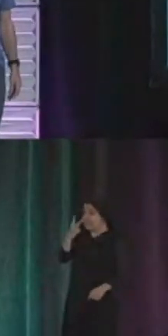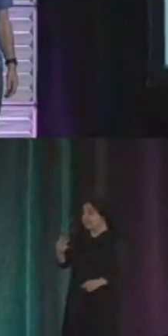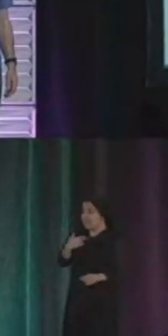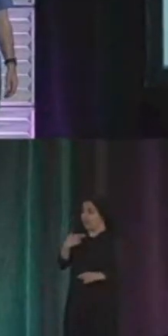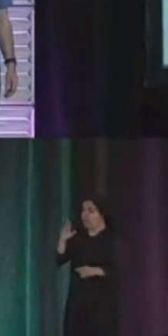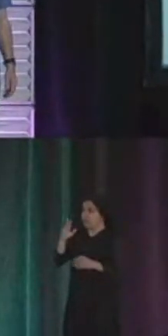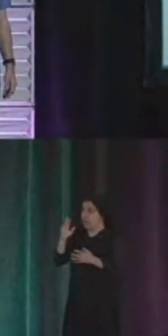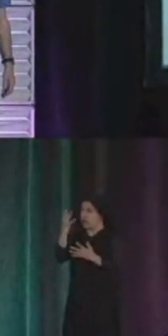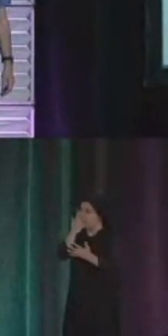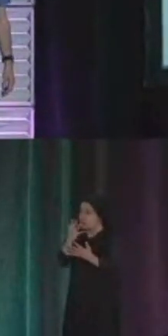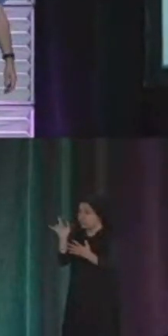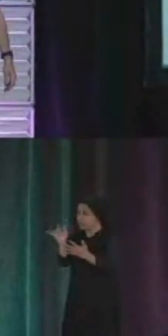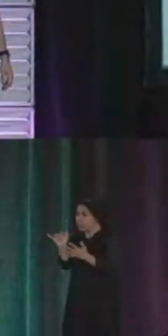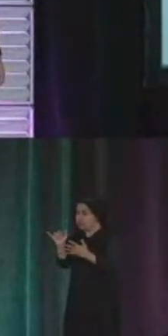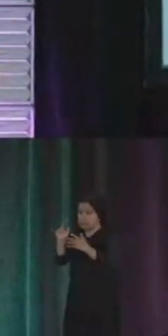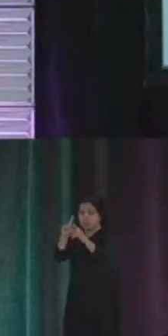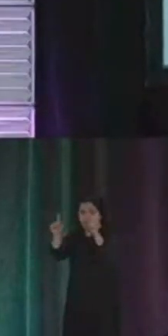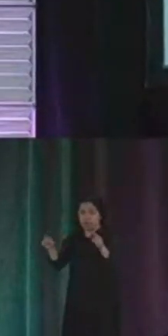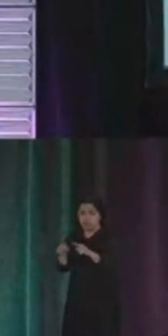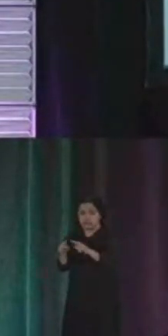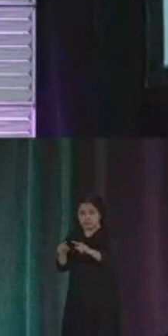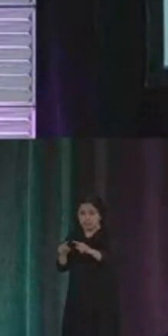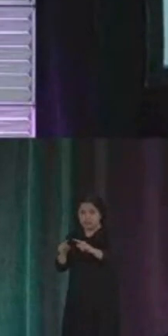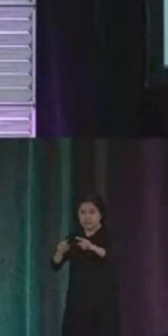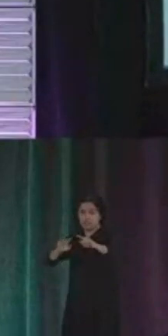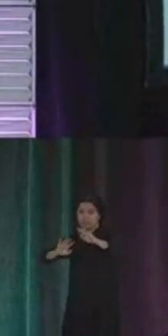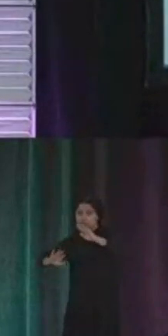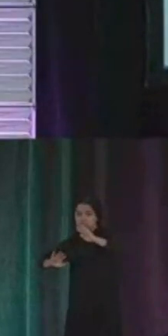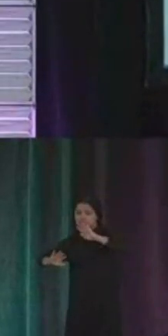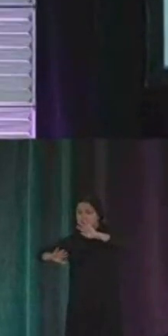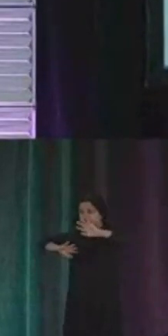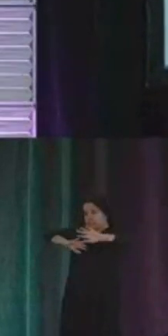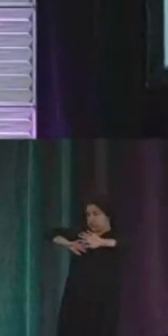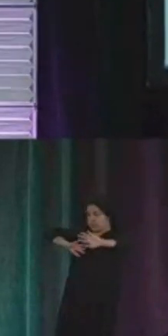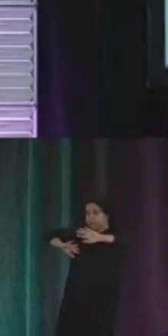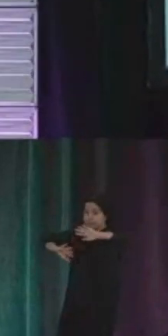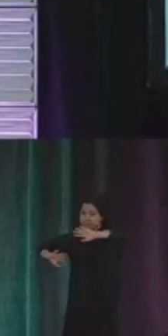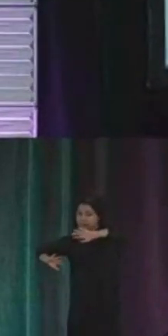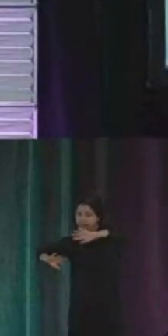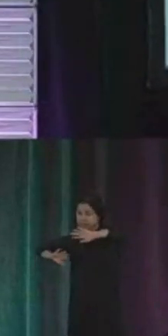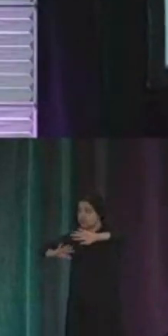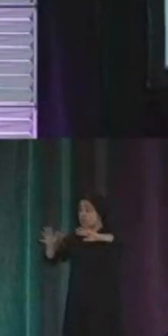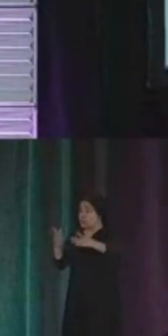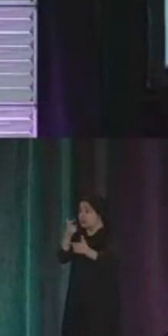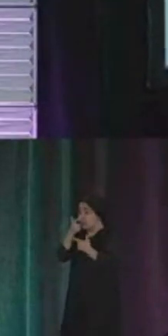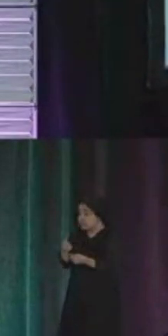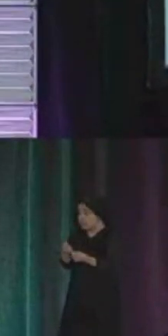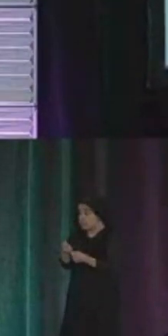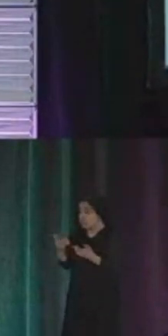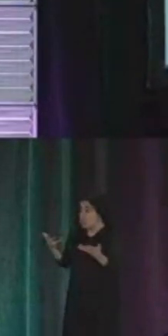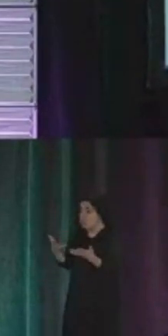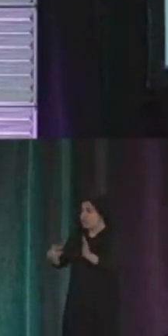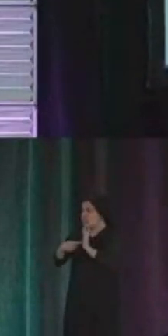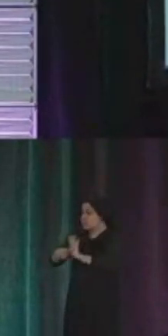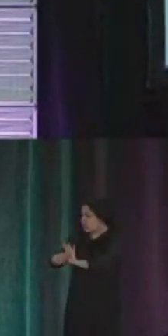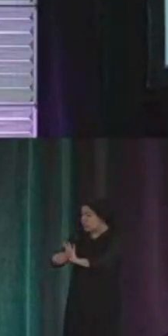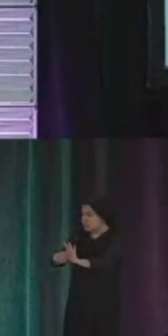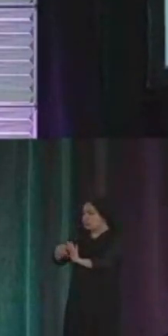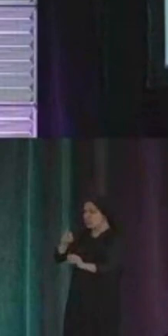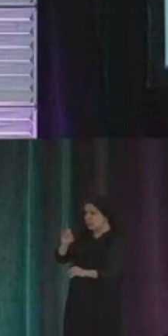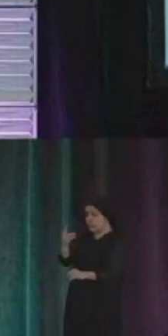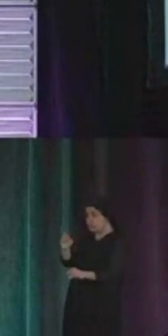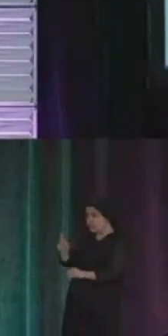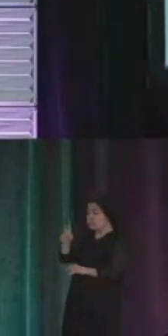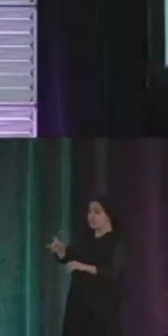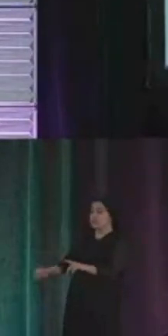rendering box right there. And we have a rendering box right here. And what's interesting is what it renders has to be the